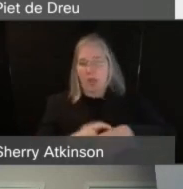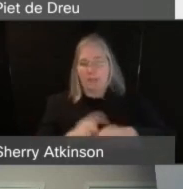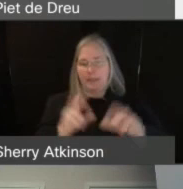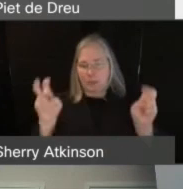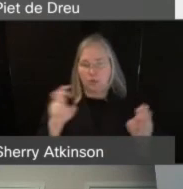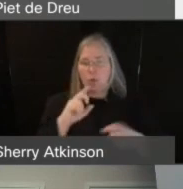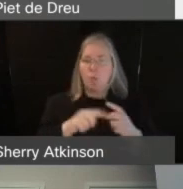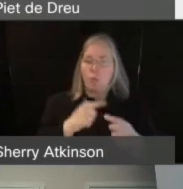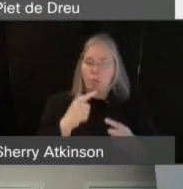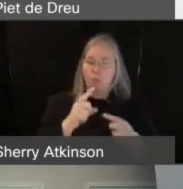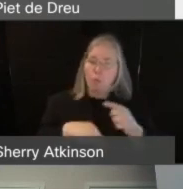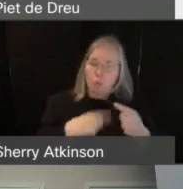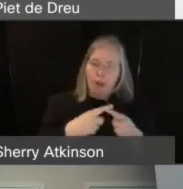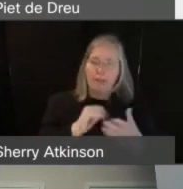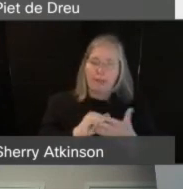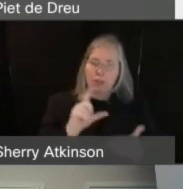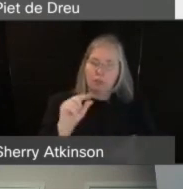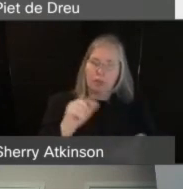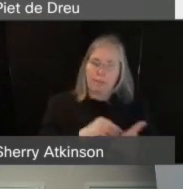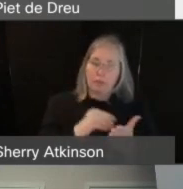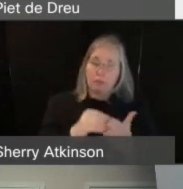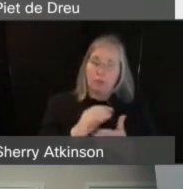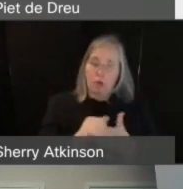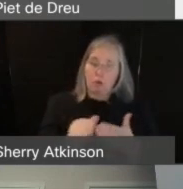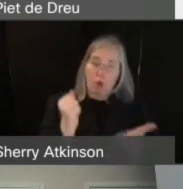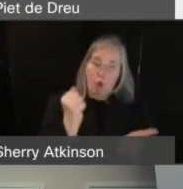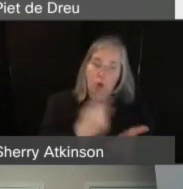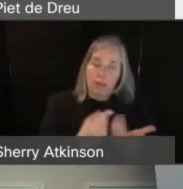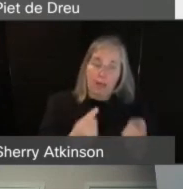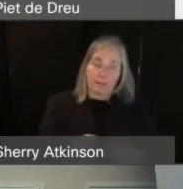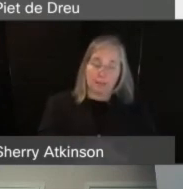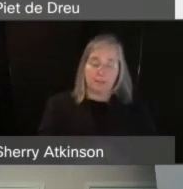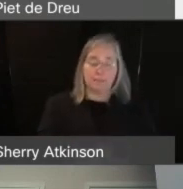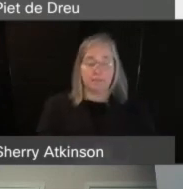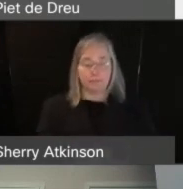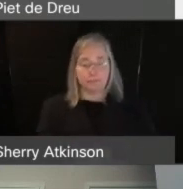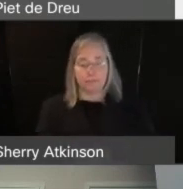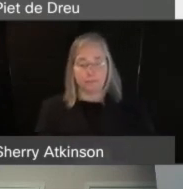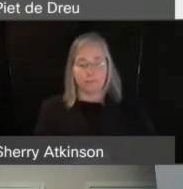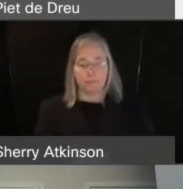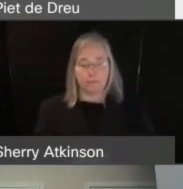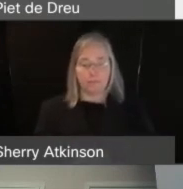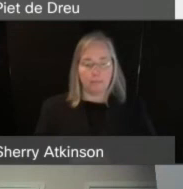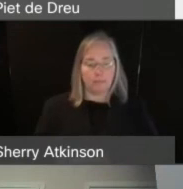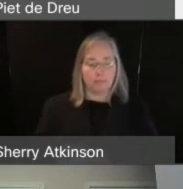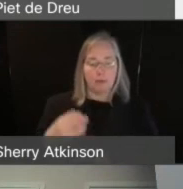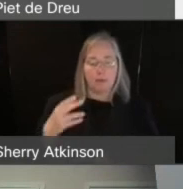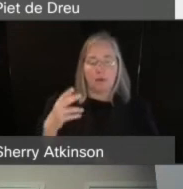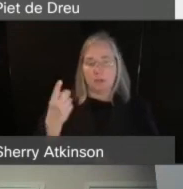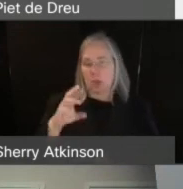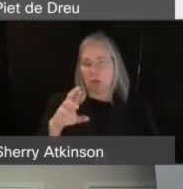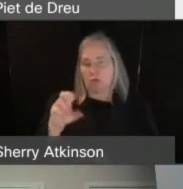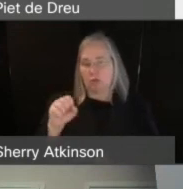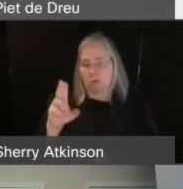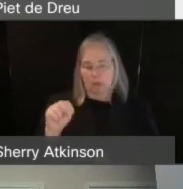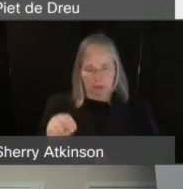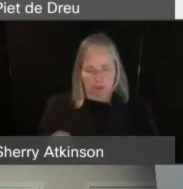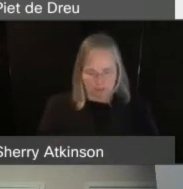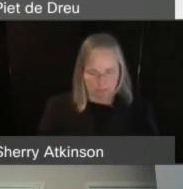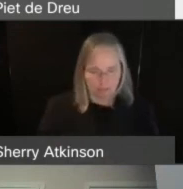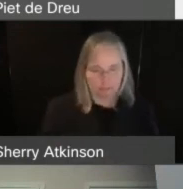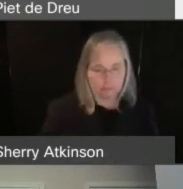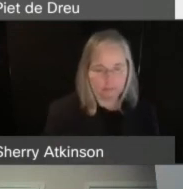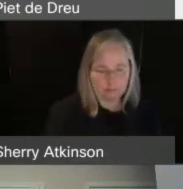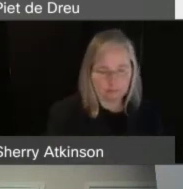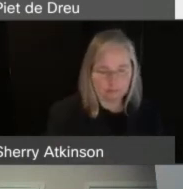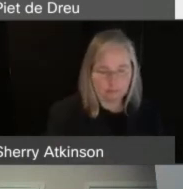million authorization is made? I think before it's authorized by the council through the